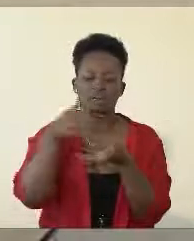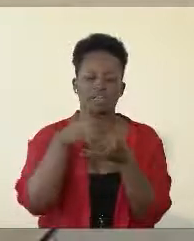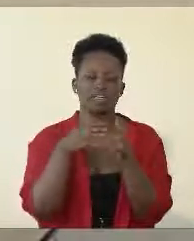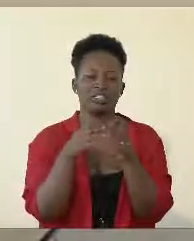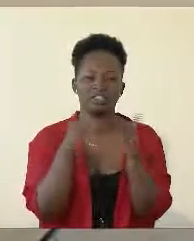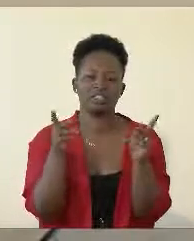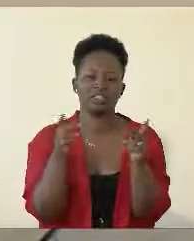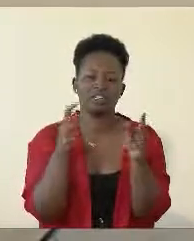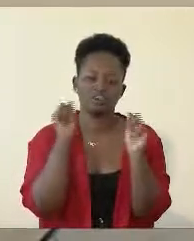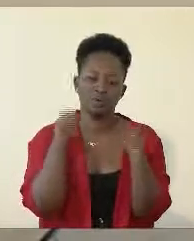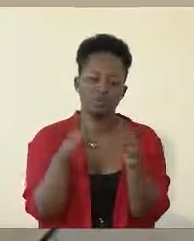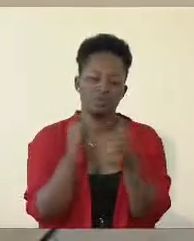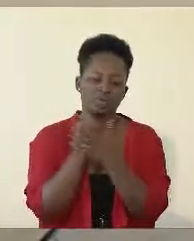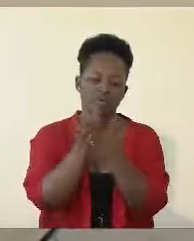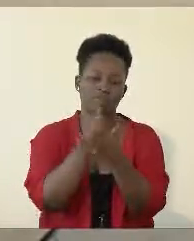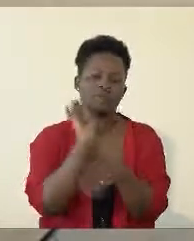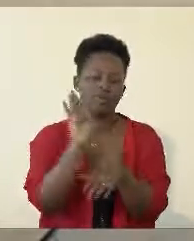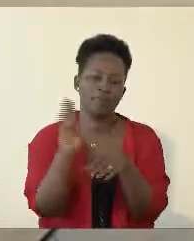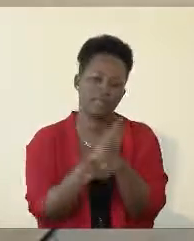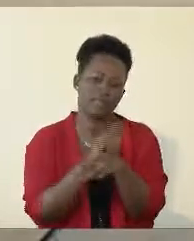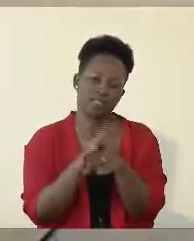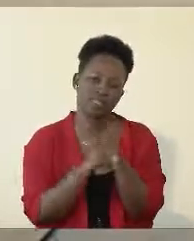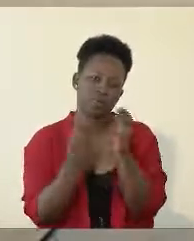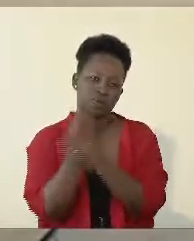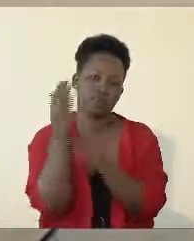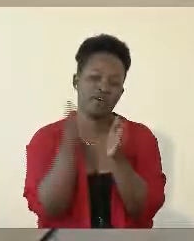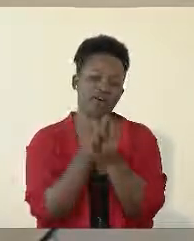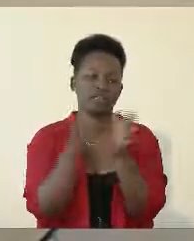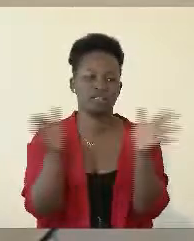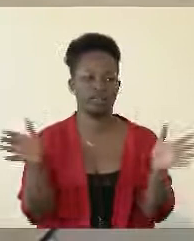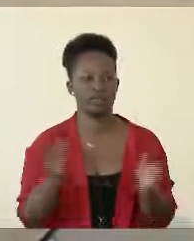would favor a business growth and expansion of